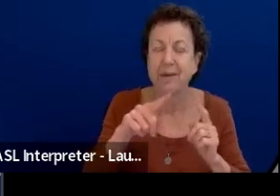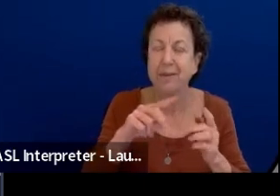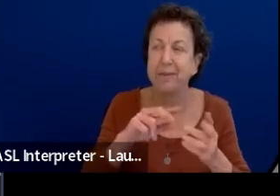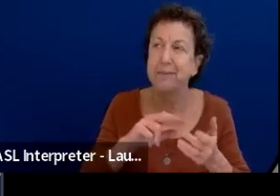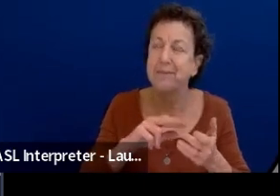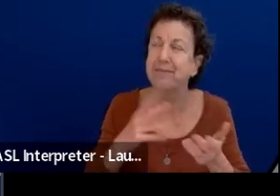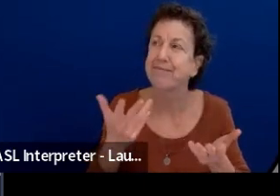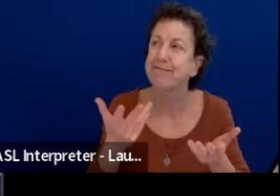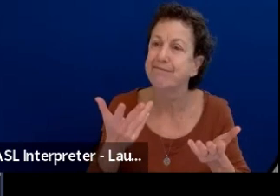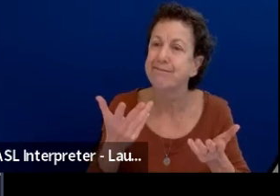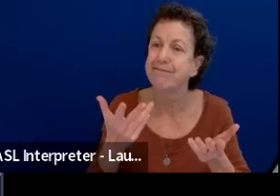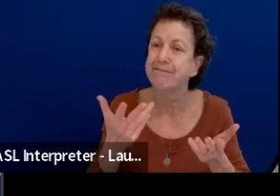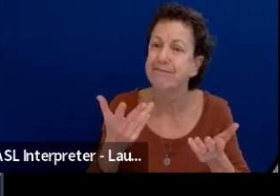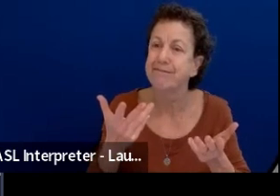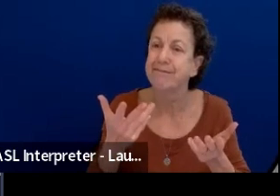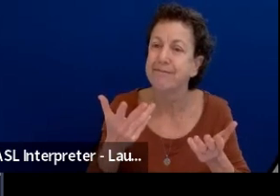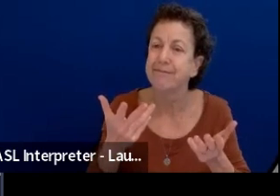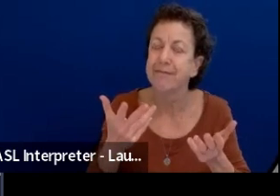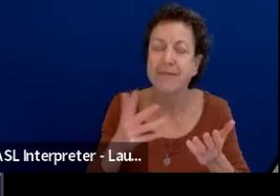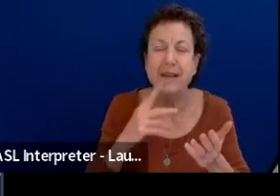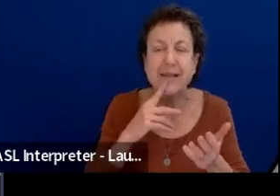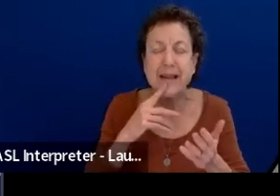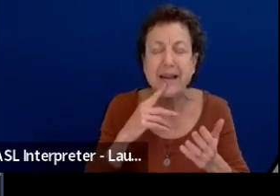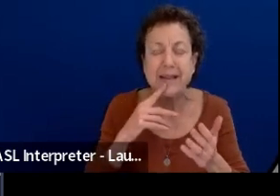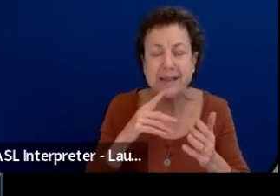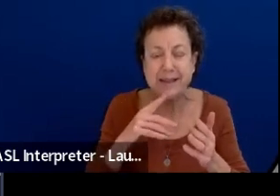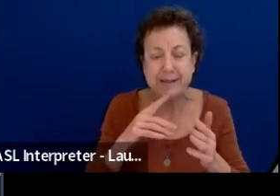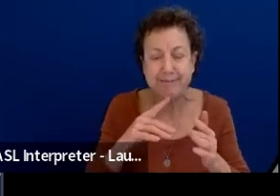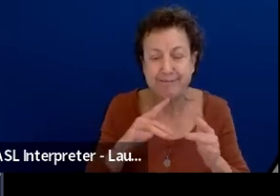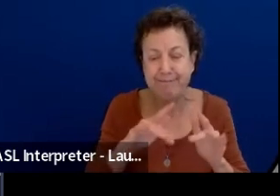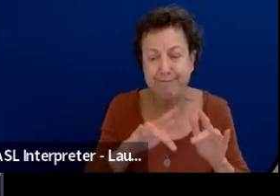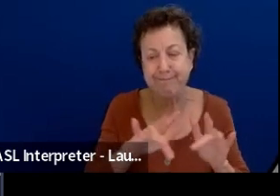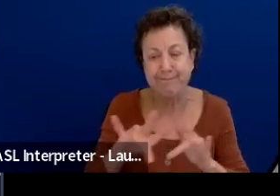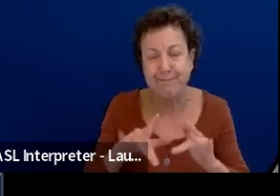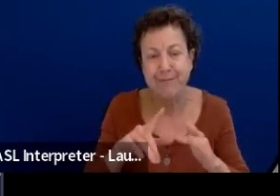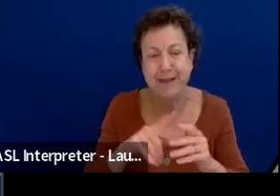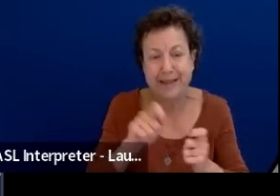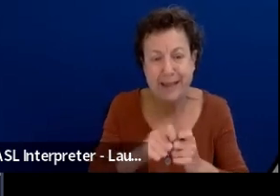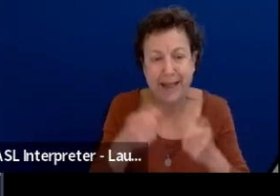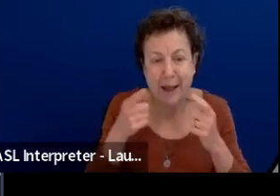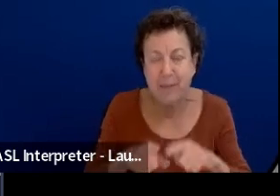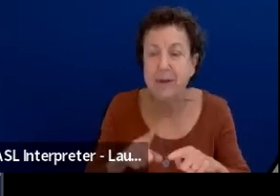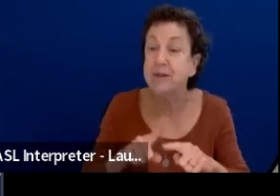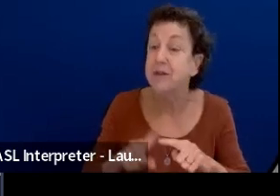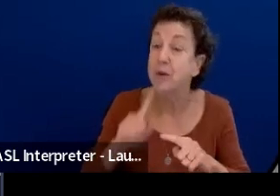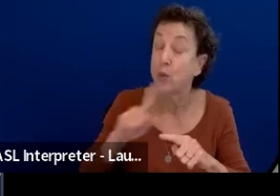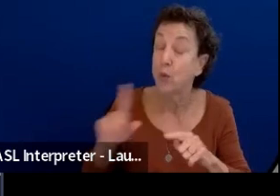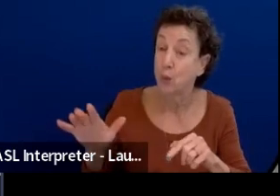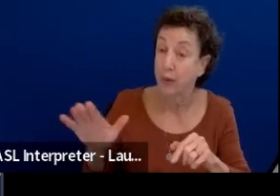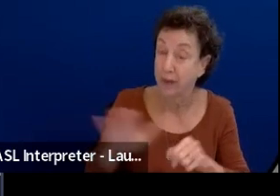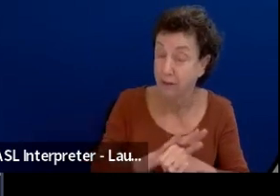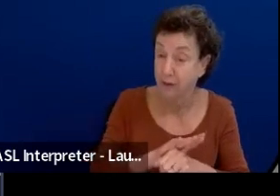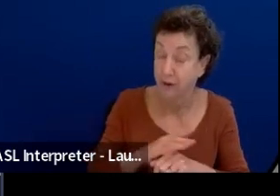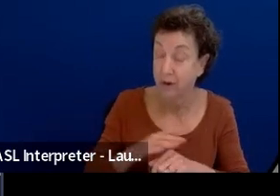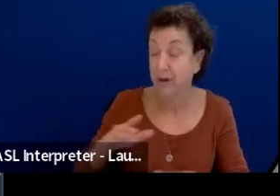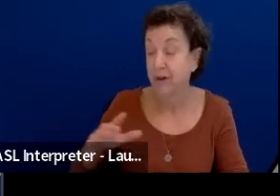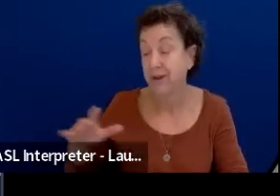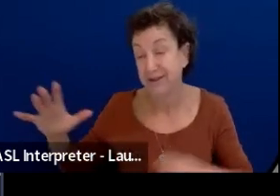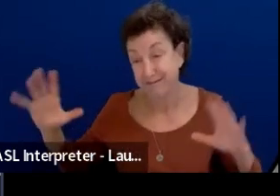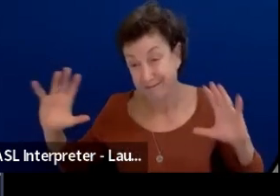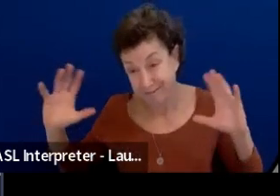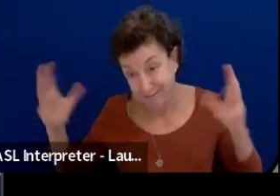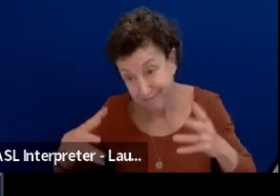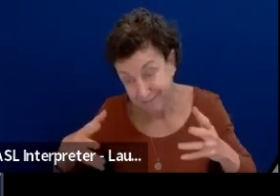basically a transcript of what happens when the entire chamber gets together.